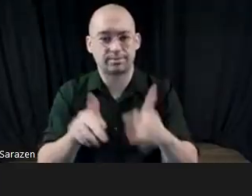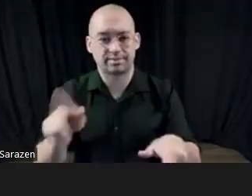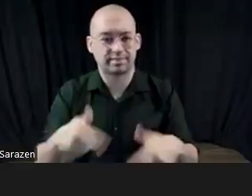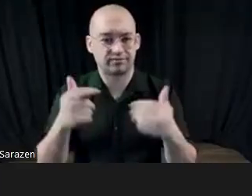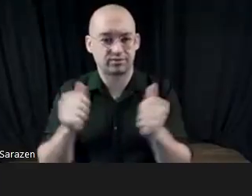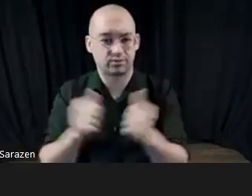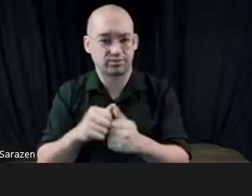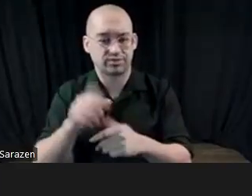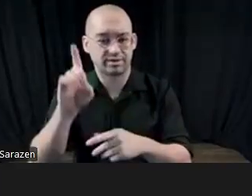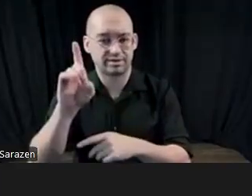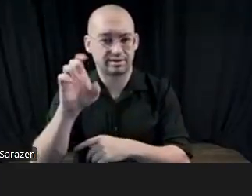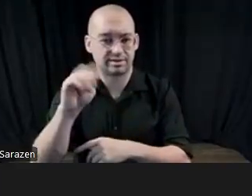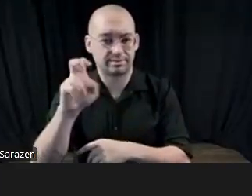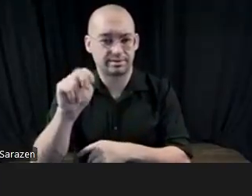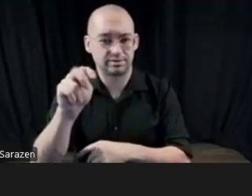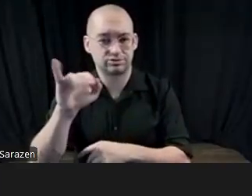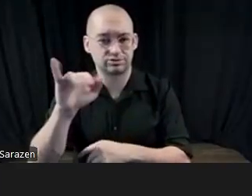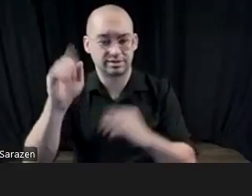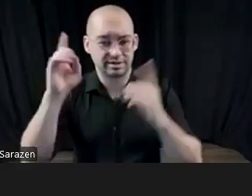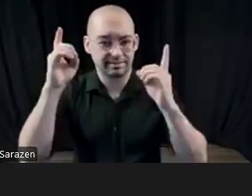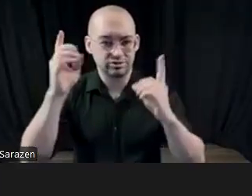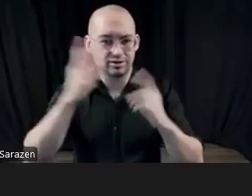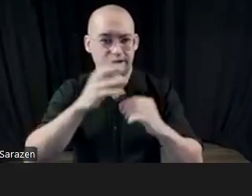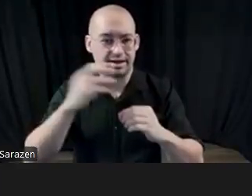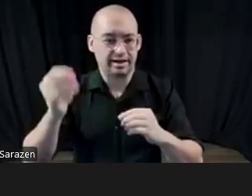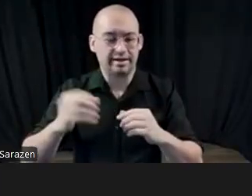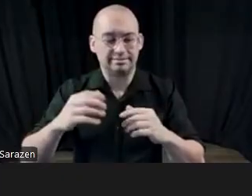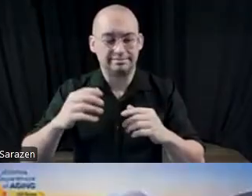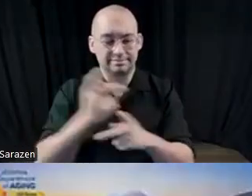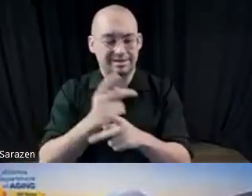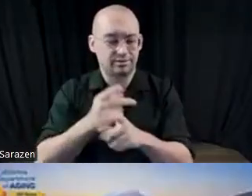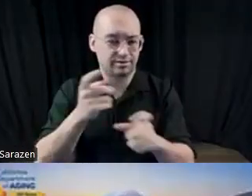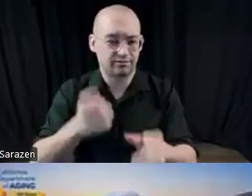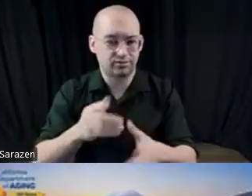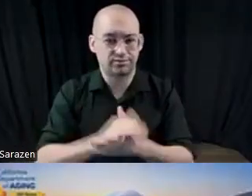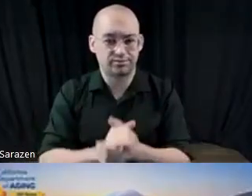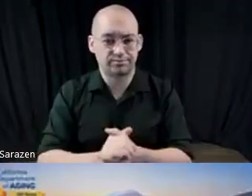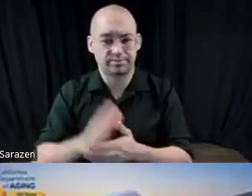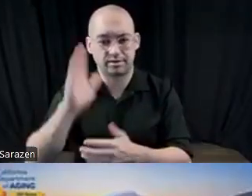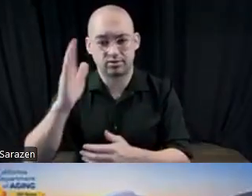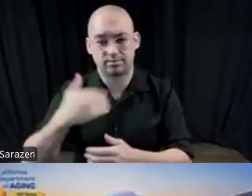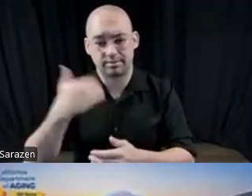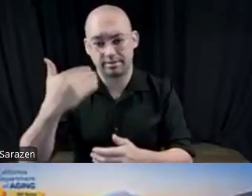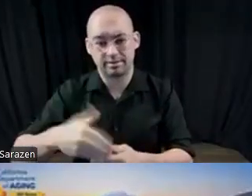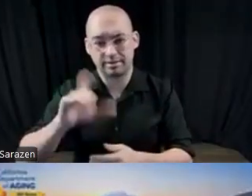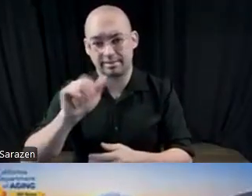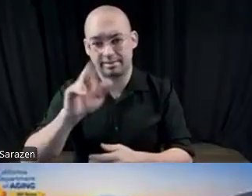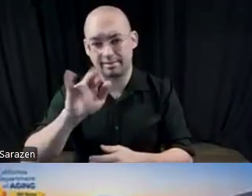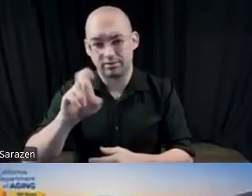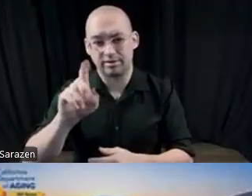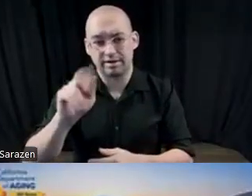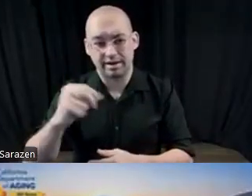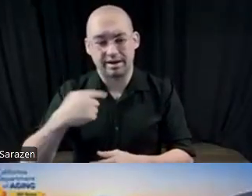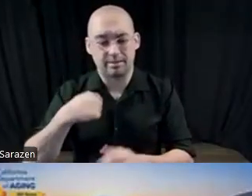caregivers. Perfect. Claire. Good morning, everybody. I'm Claire Dam, the Chief Mission and Program Strategy Officer with the